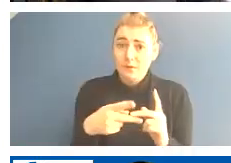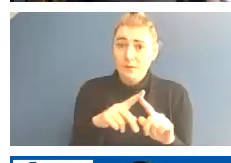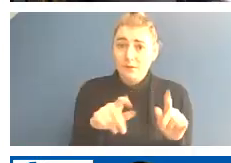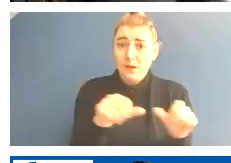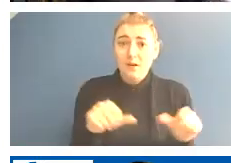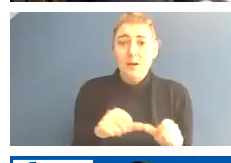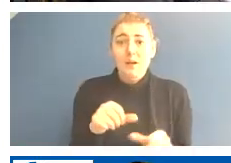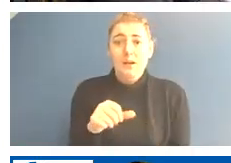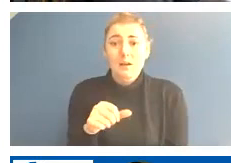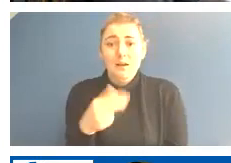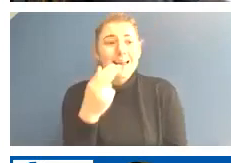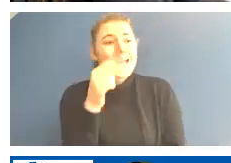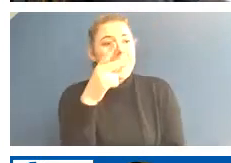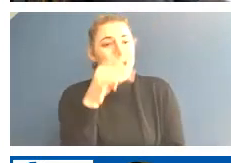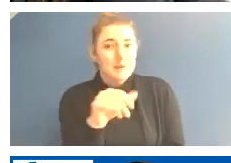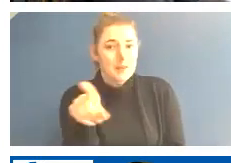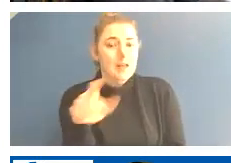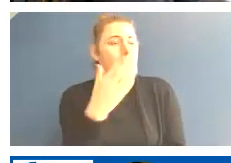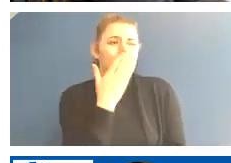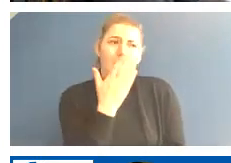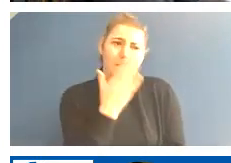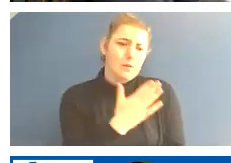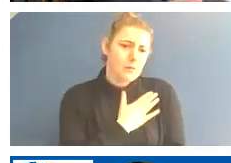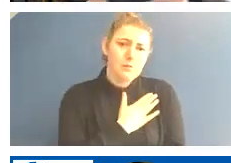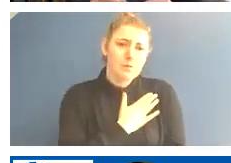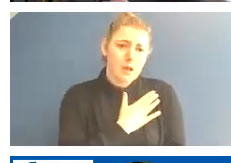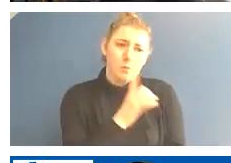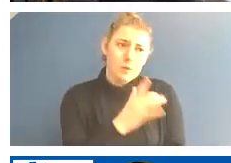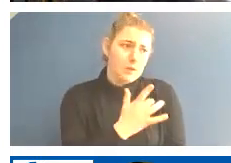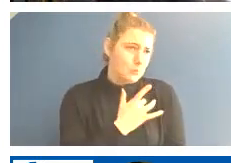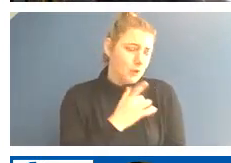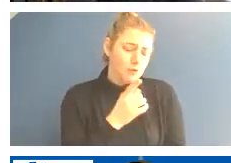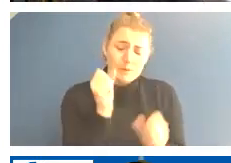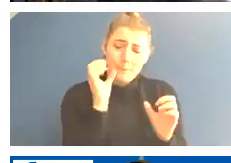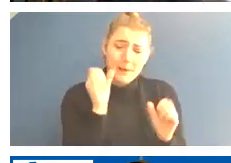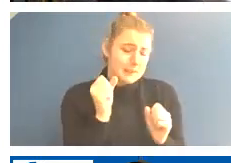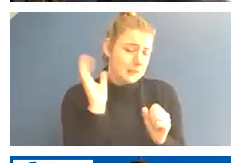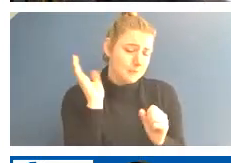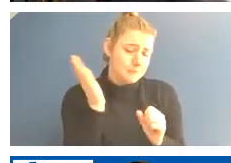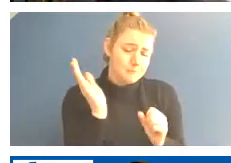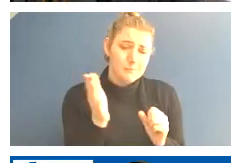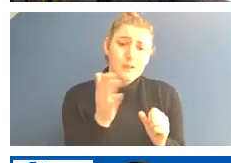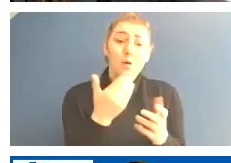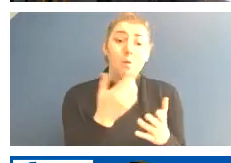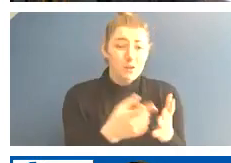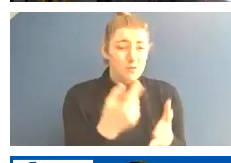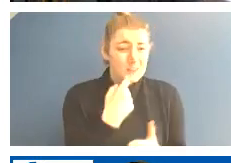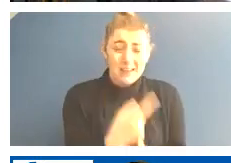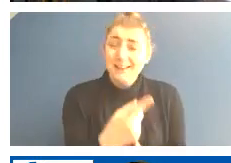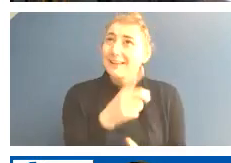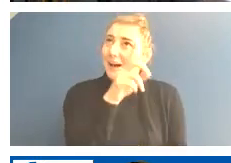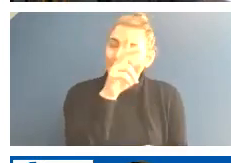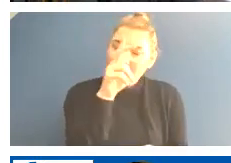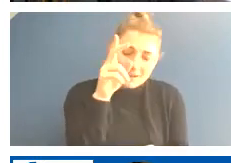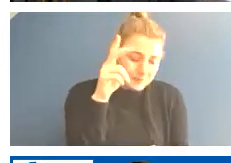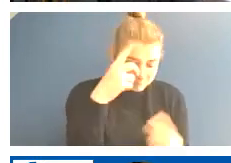Thank you, Eric. I really appreciated the course, the Webster. It was amazing. And I think what you just said is absolutely right. You